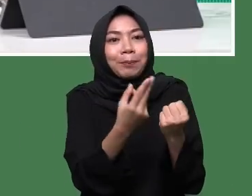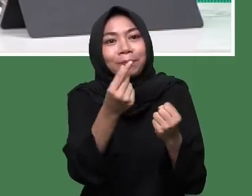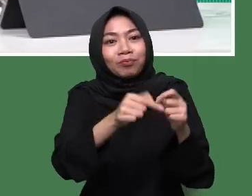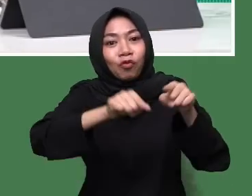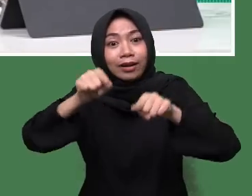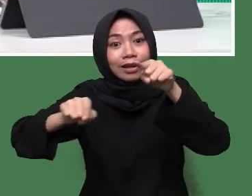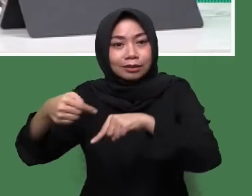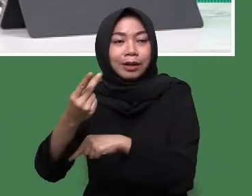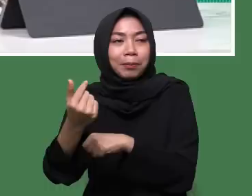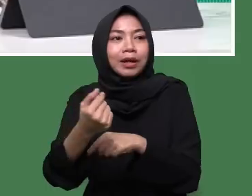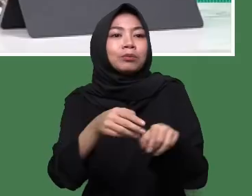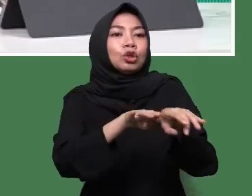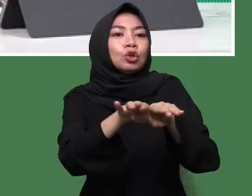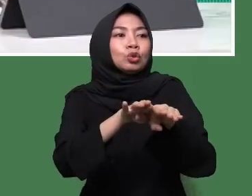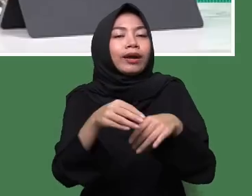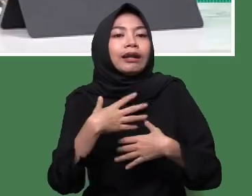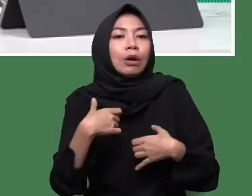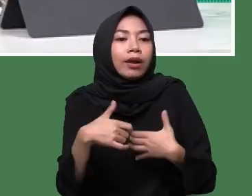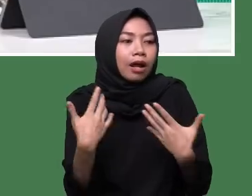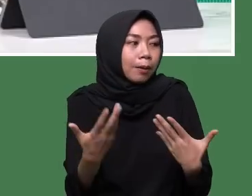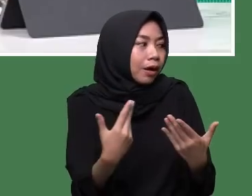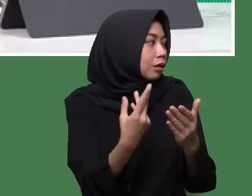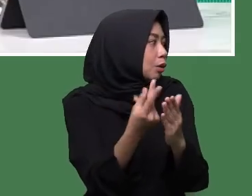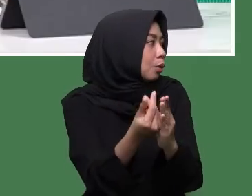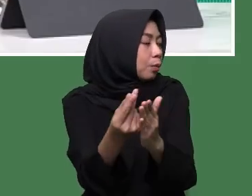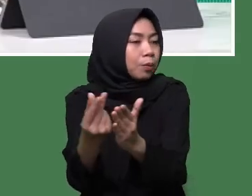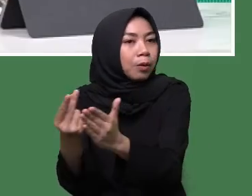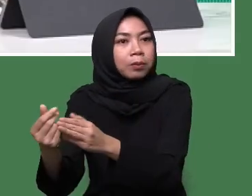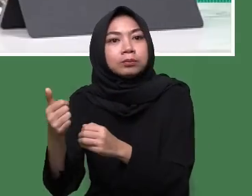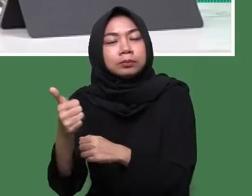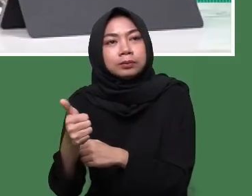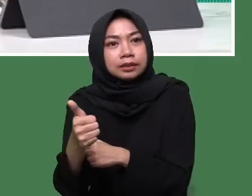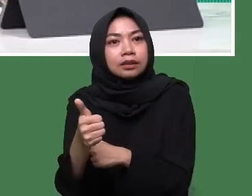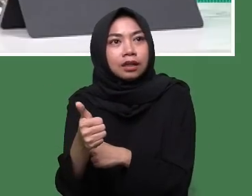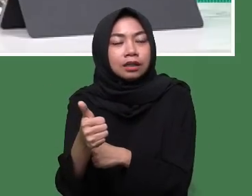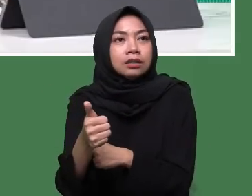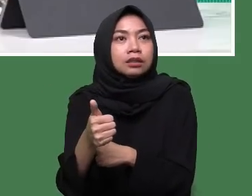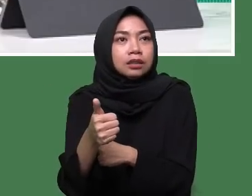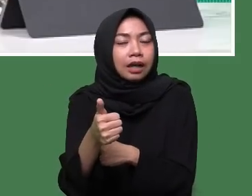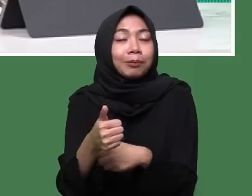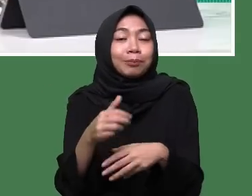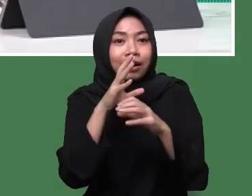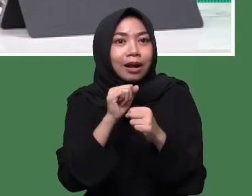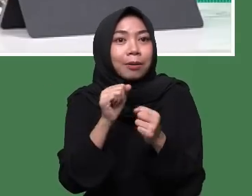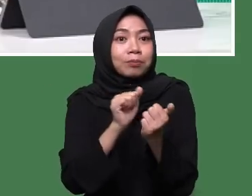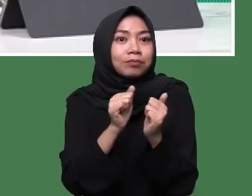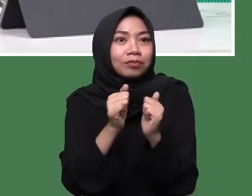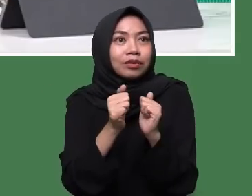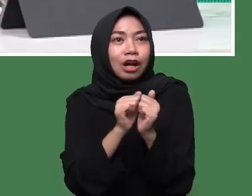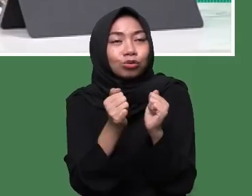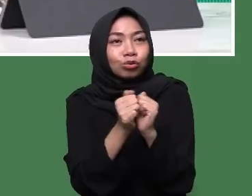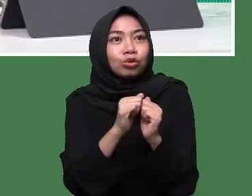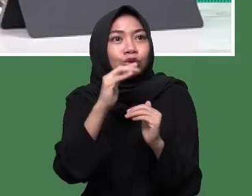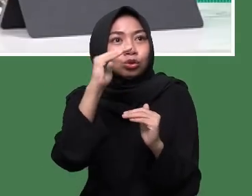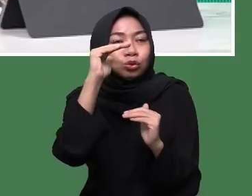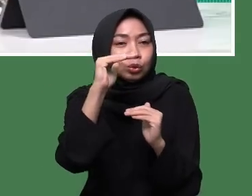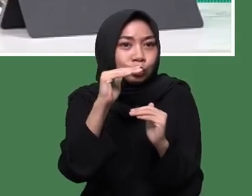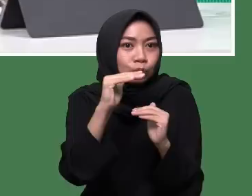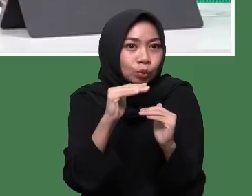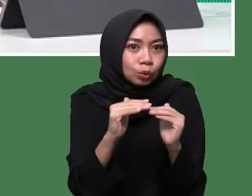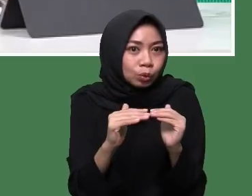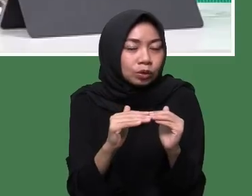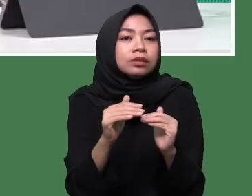of the disease, the number of the supports probably will be also reduced because the positive cases